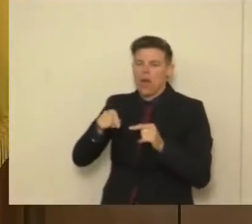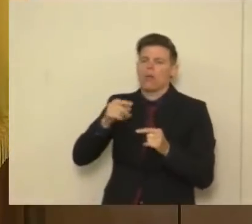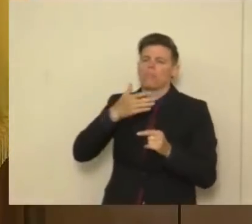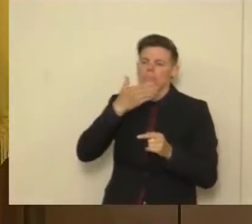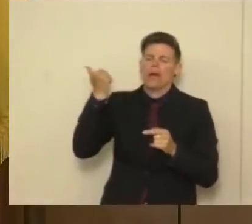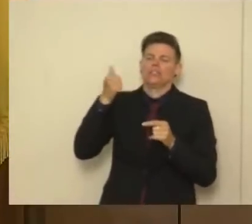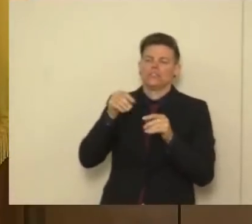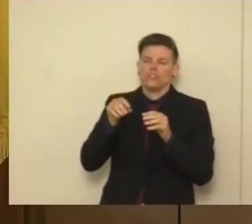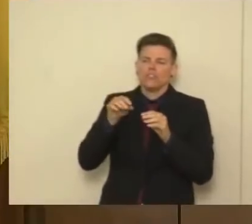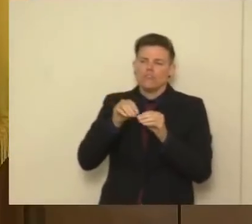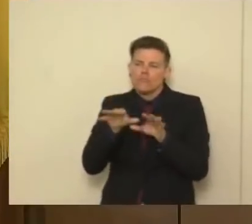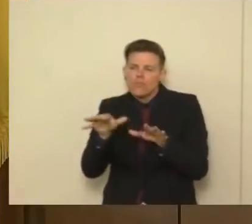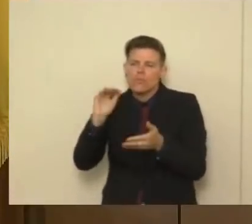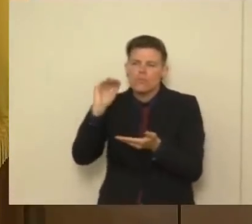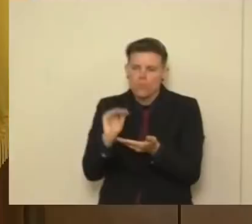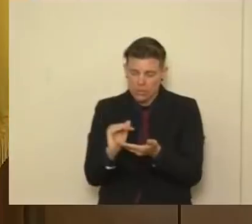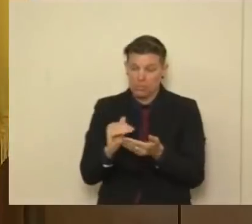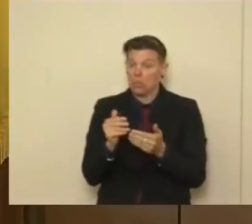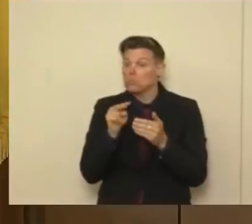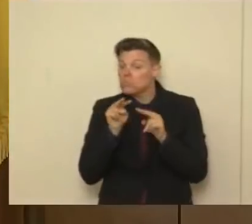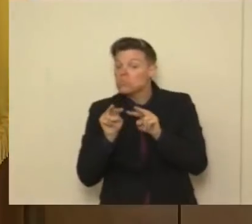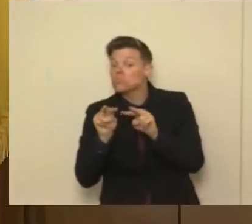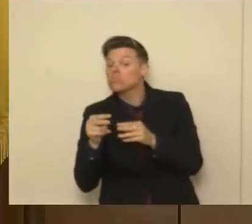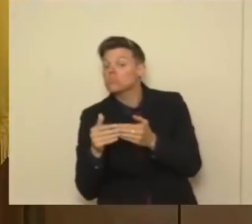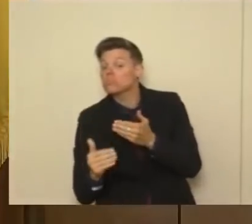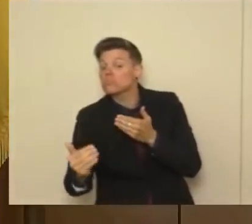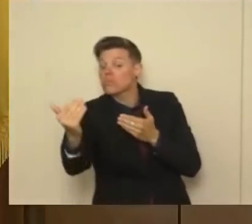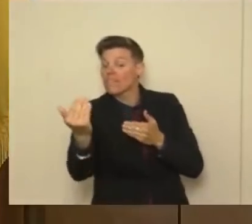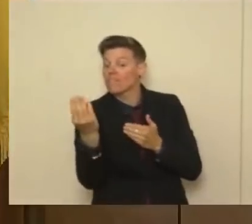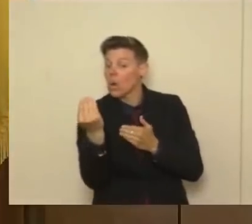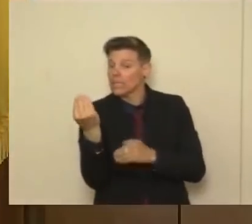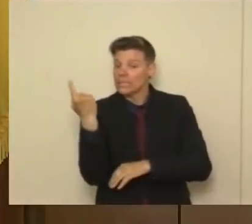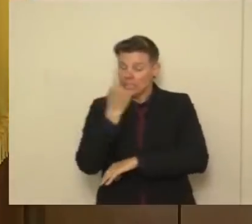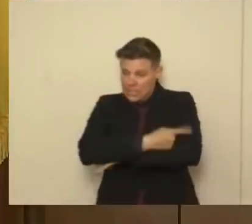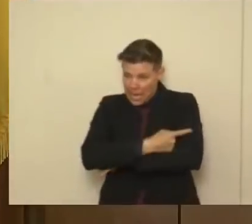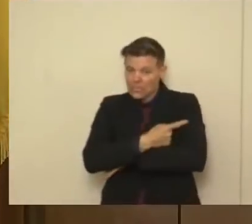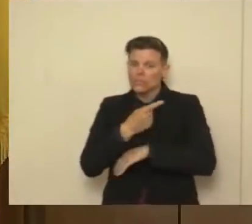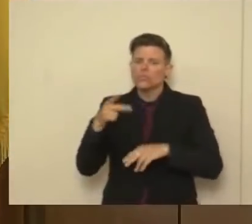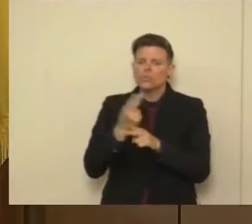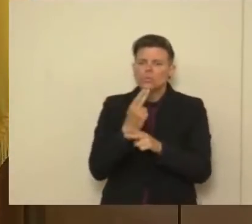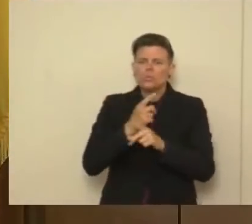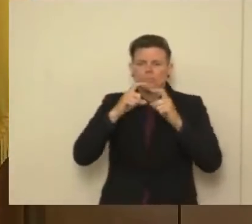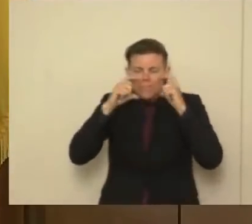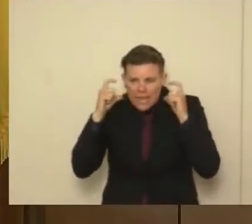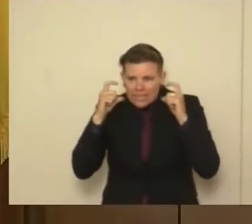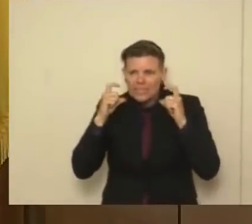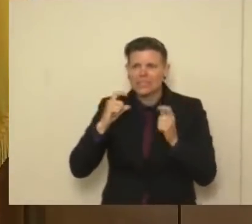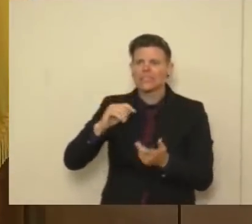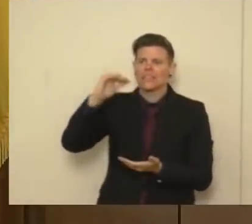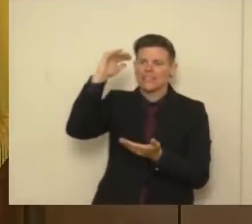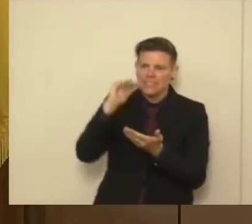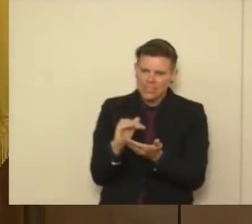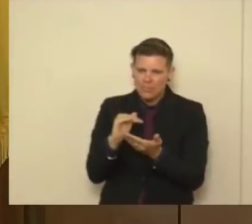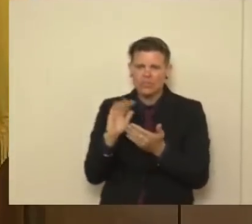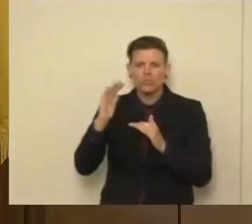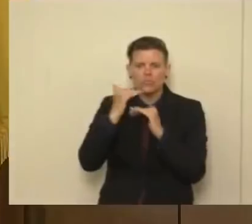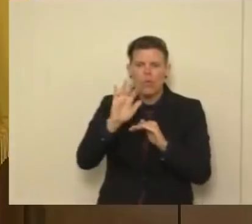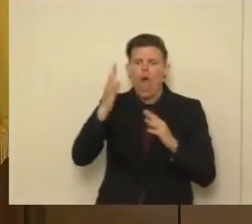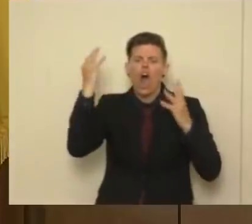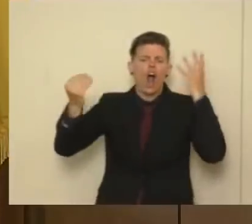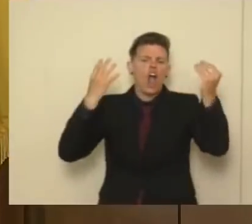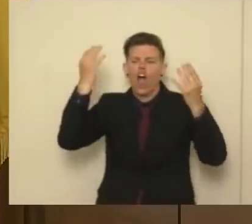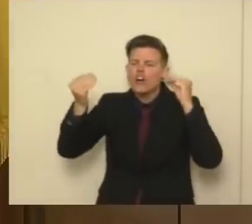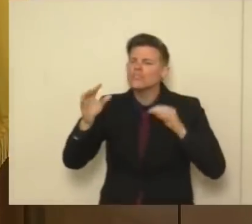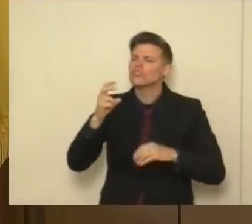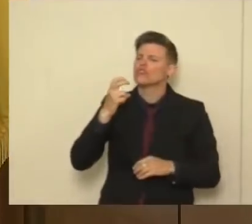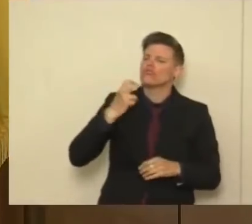days, assuming people wear their masks and limit their outdoor or their traveling around in their